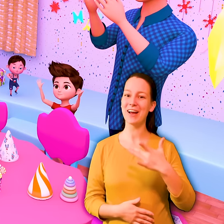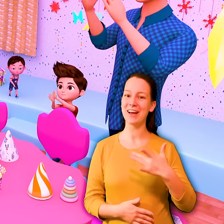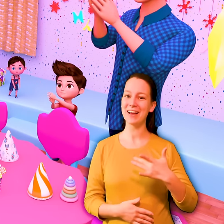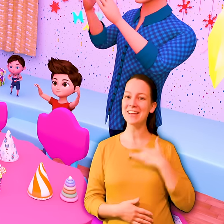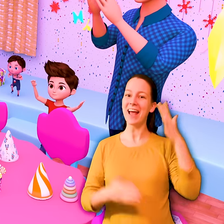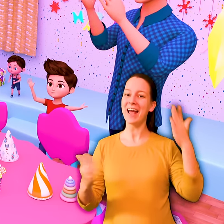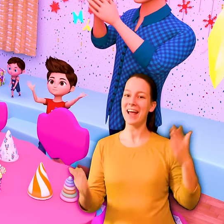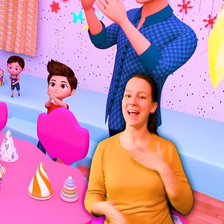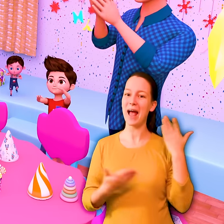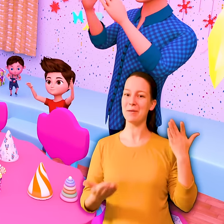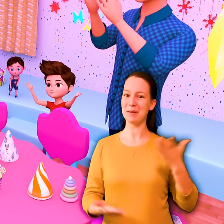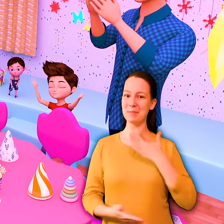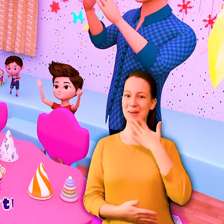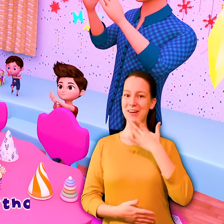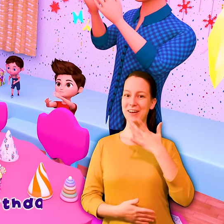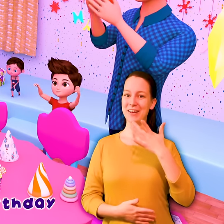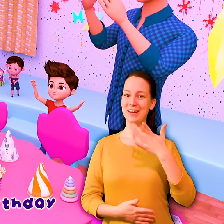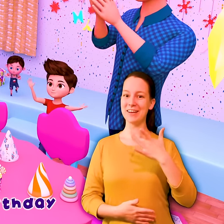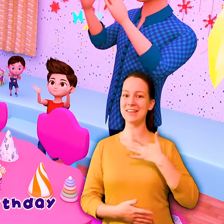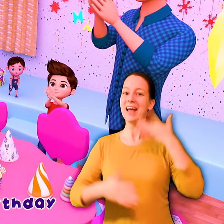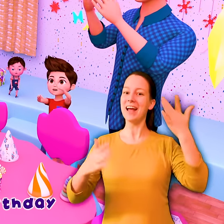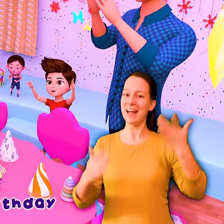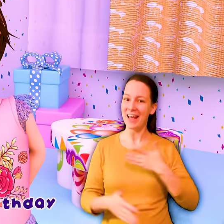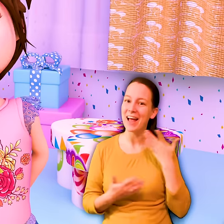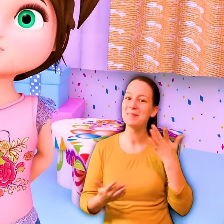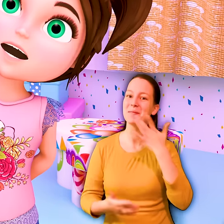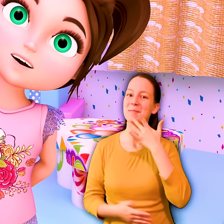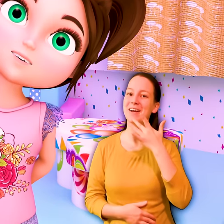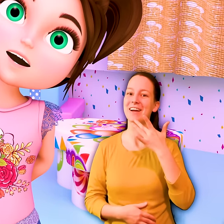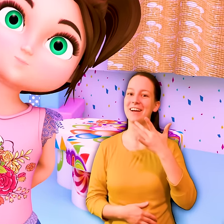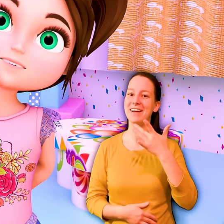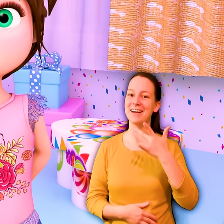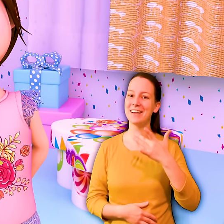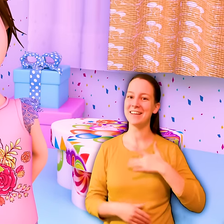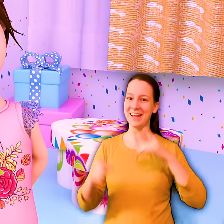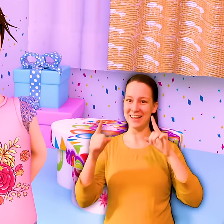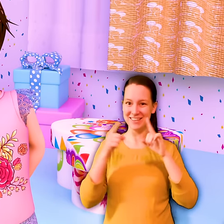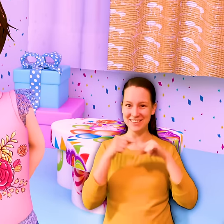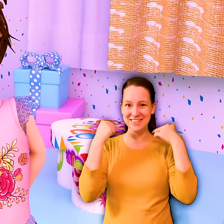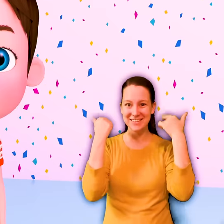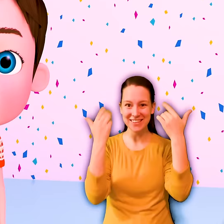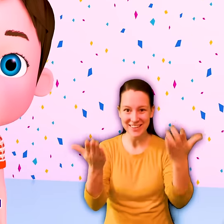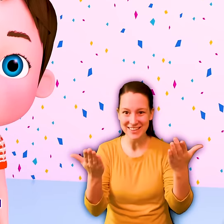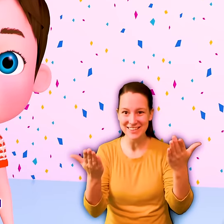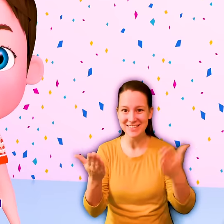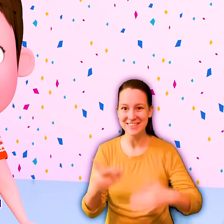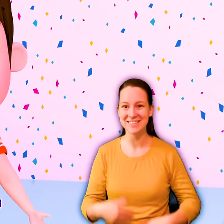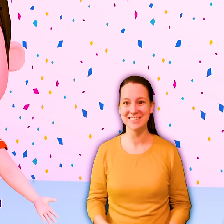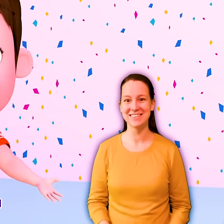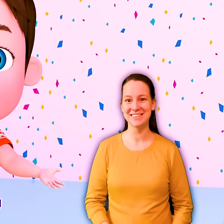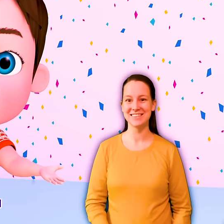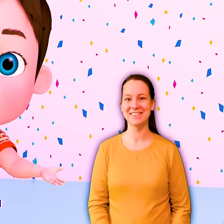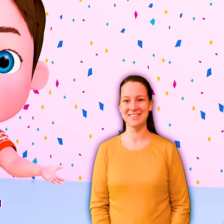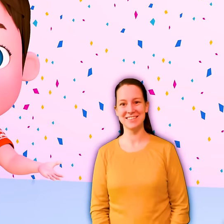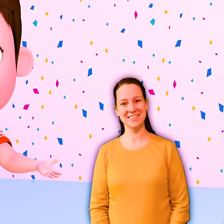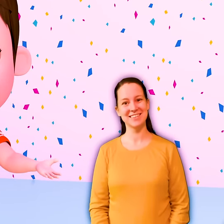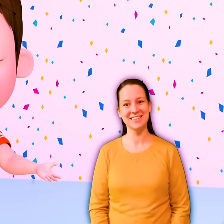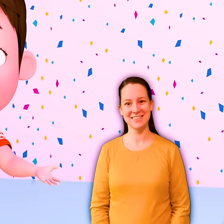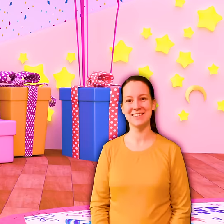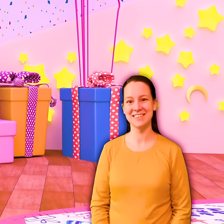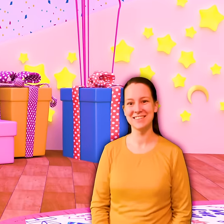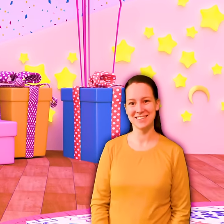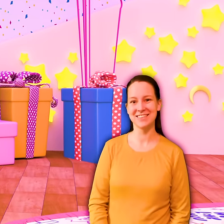happy birthday happy birthday happy birthday to you